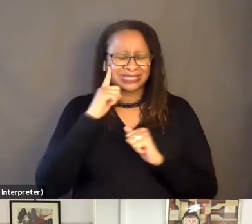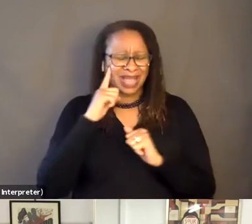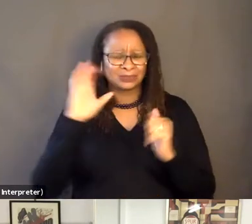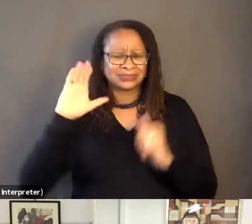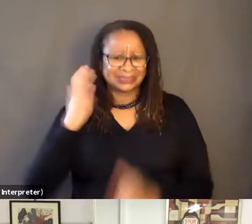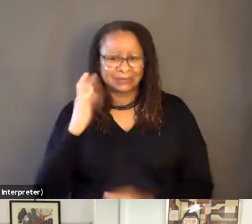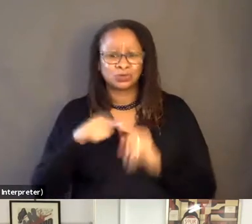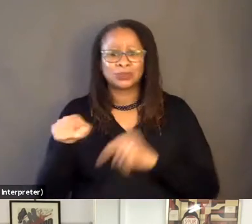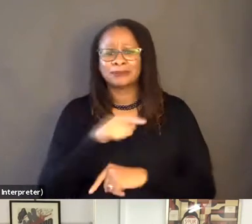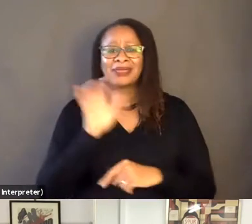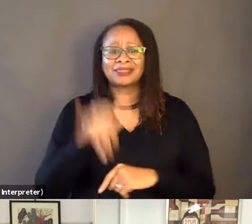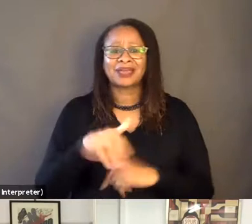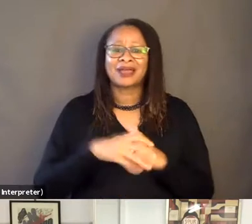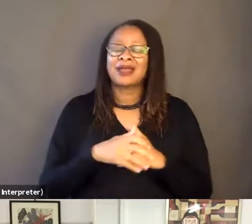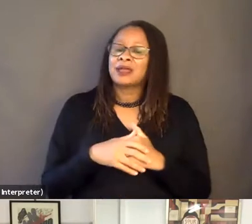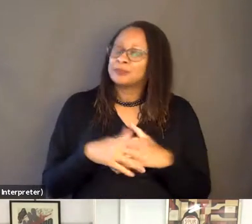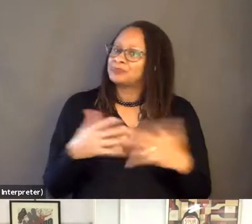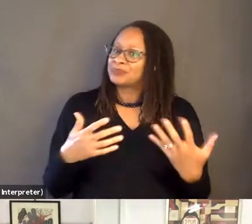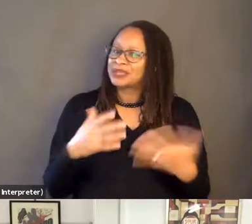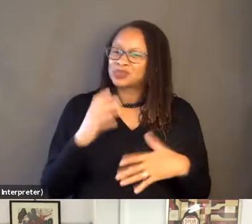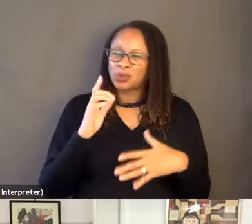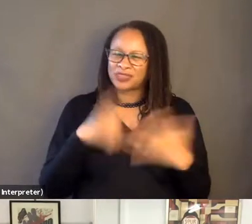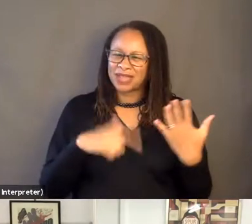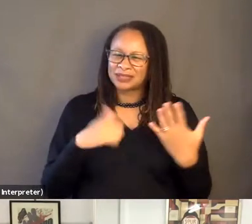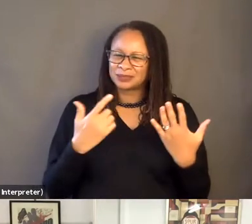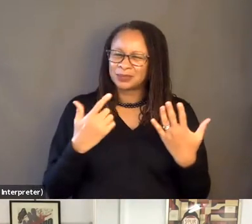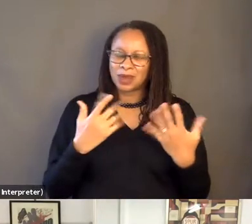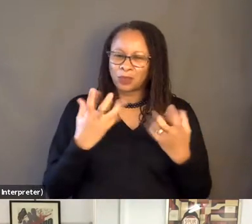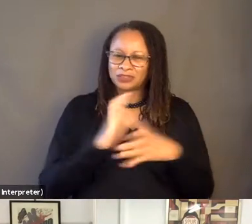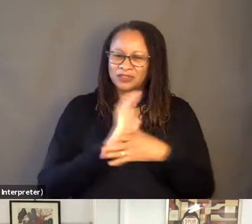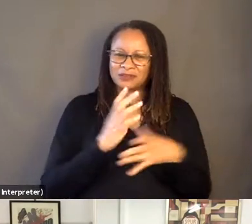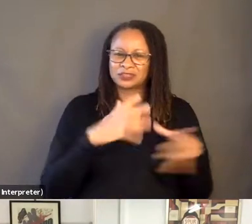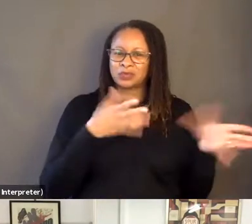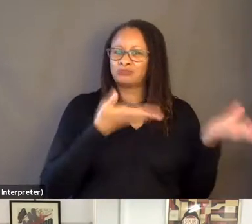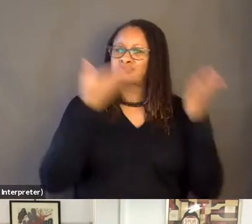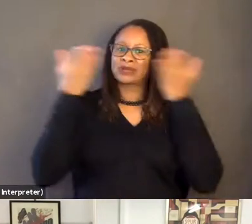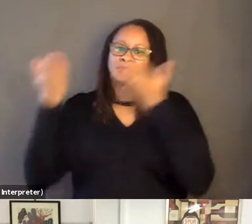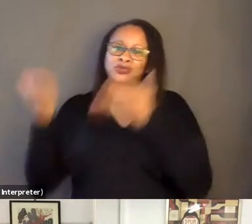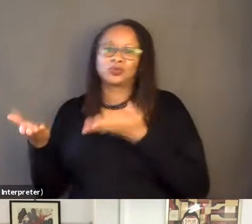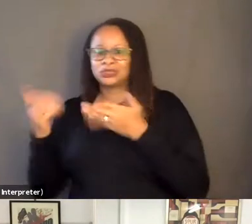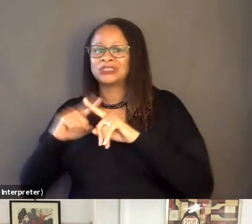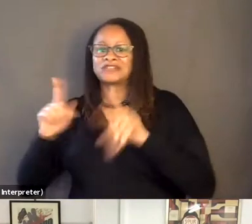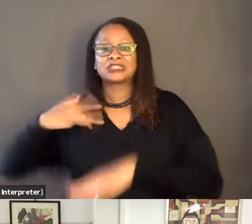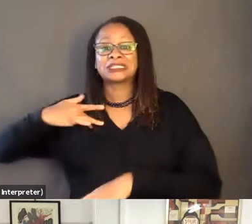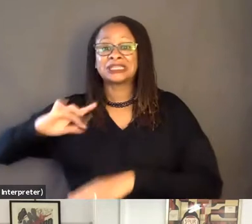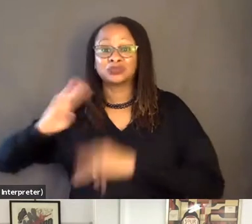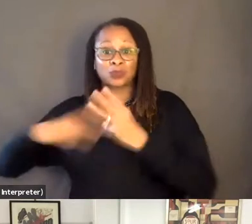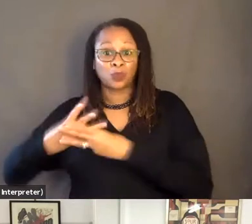so I felt like that's what the film needed to do, to begin by kind of taking us into this sensory, a different sensory world.